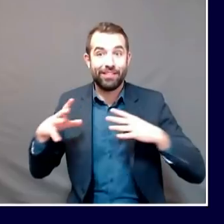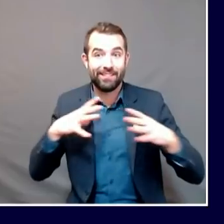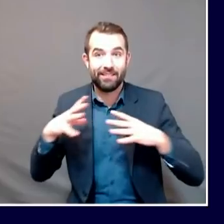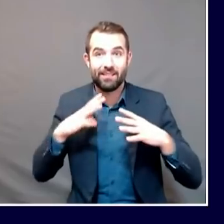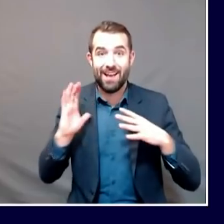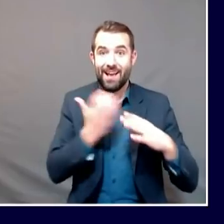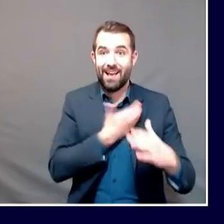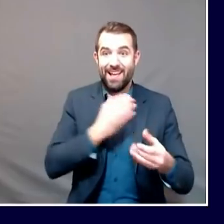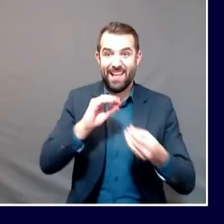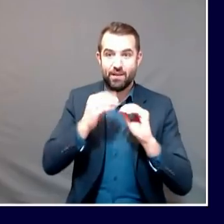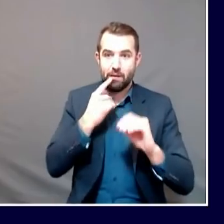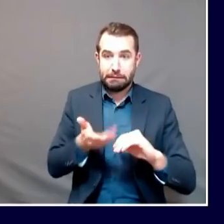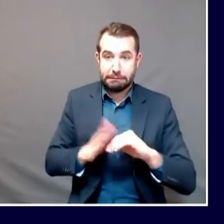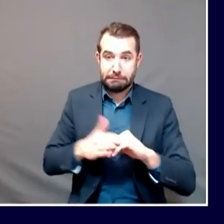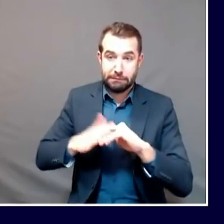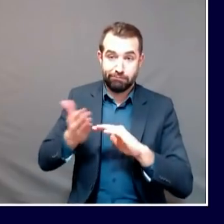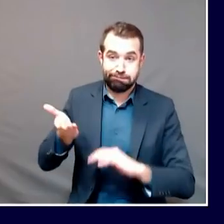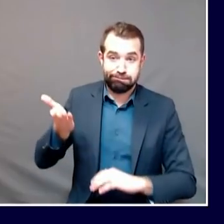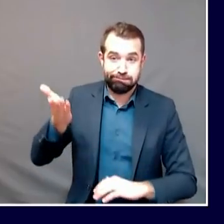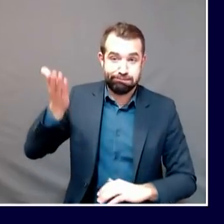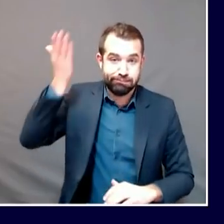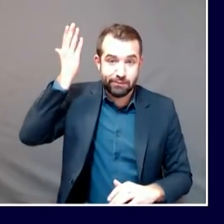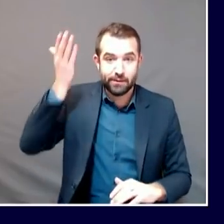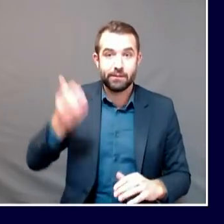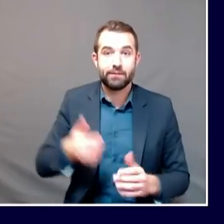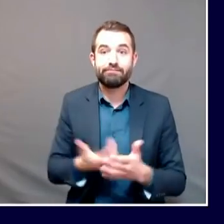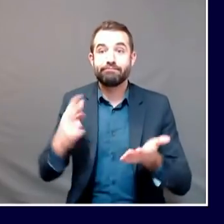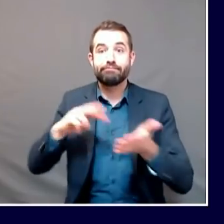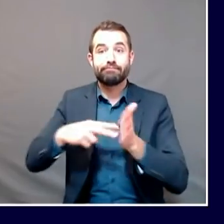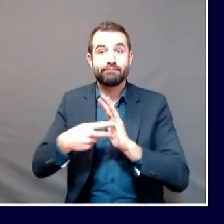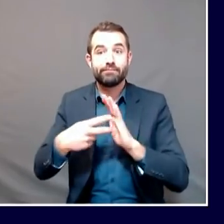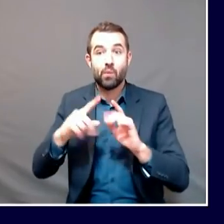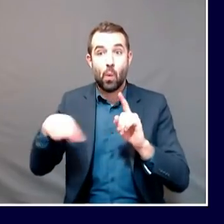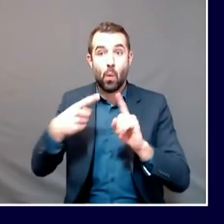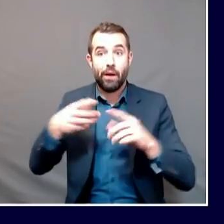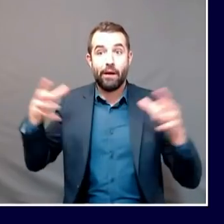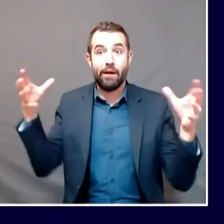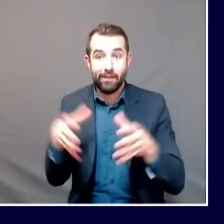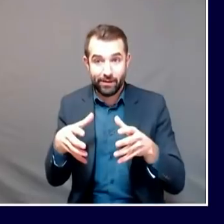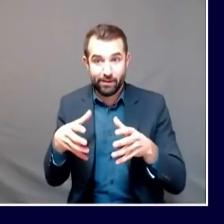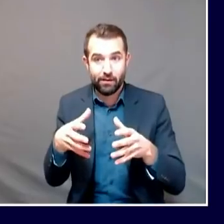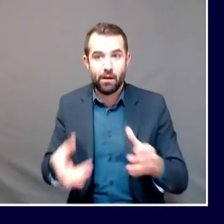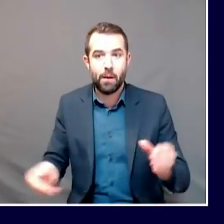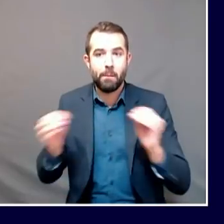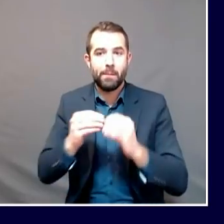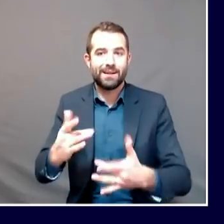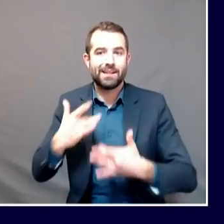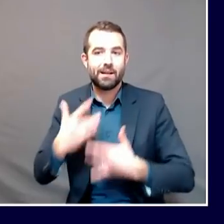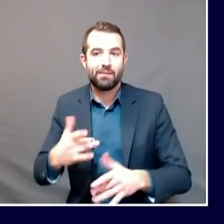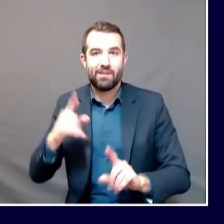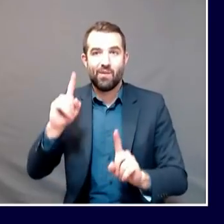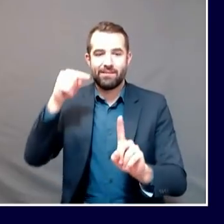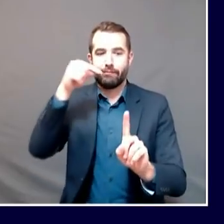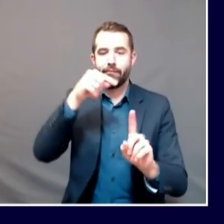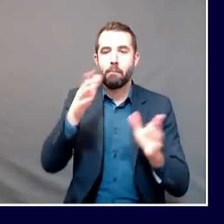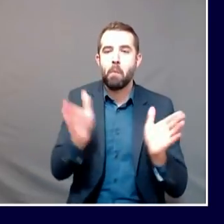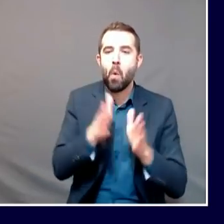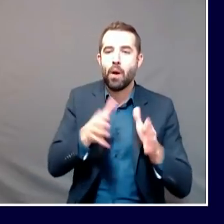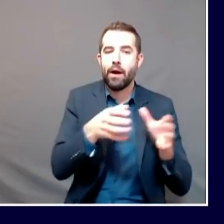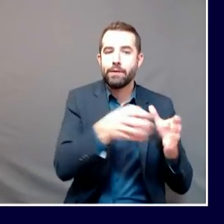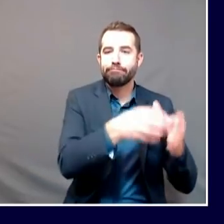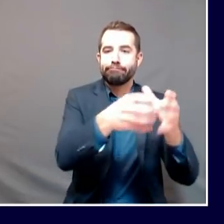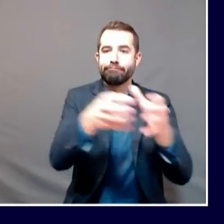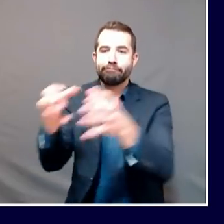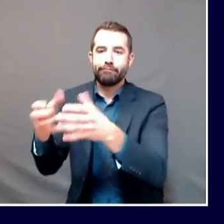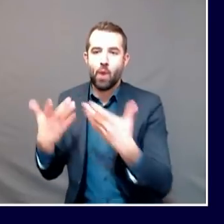those gatherings could be attended by somebody who has COVID itself goes up. This is almost exactly